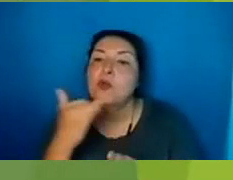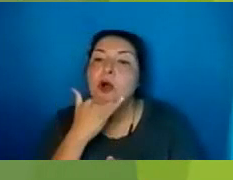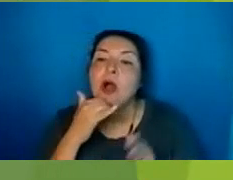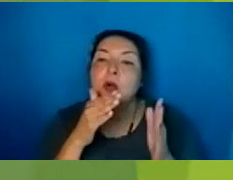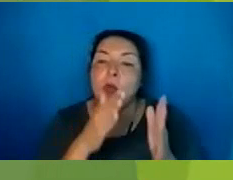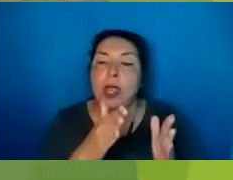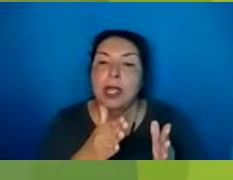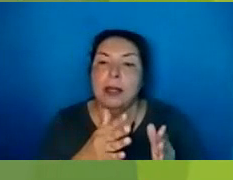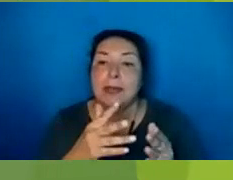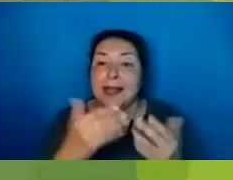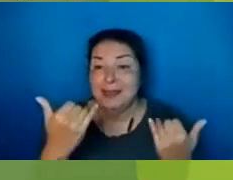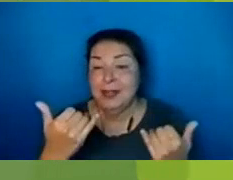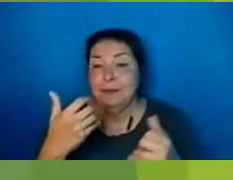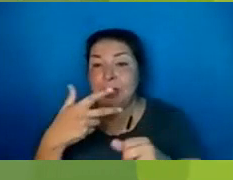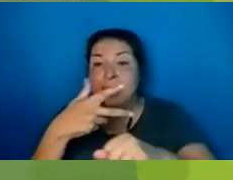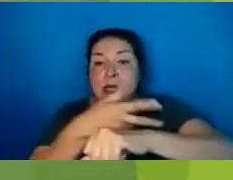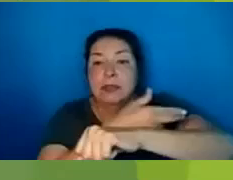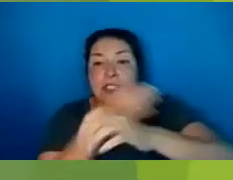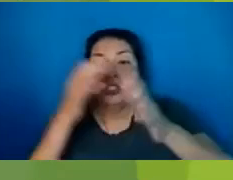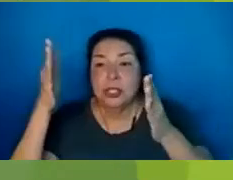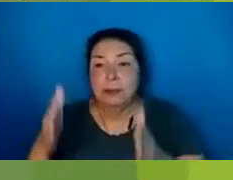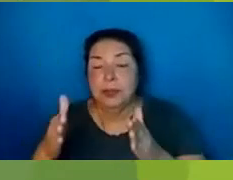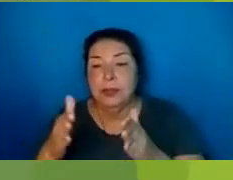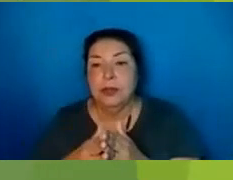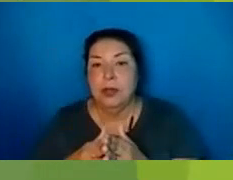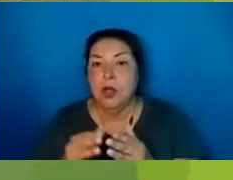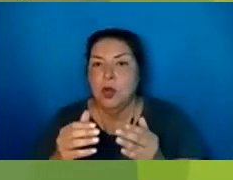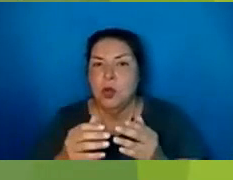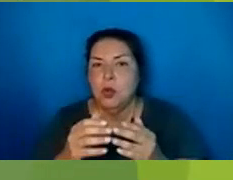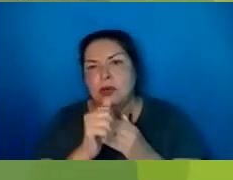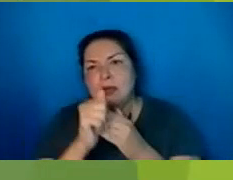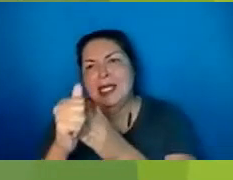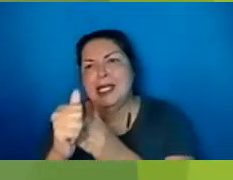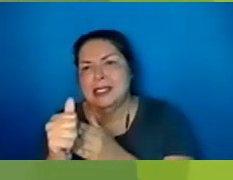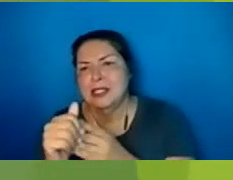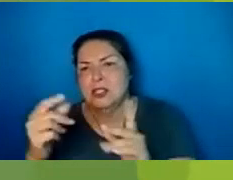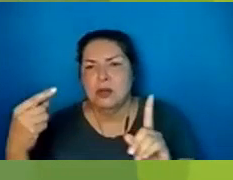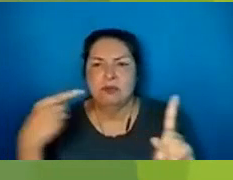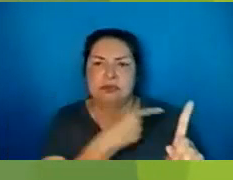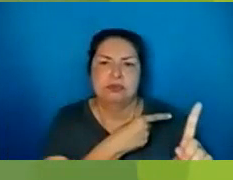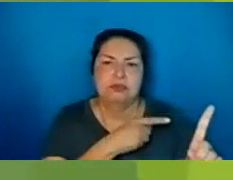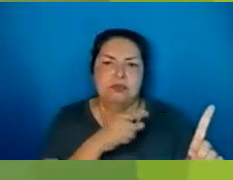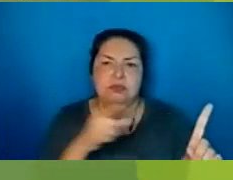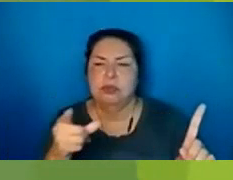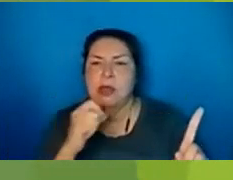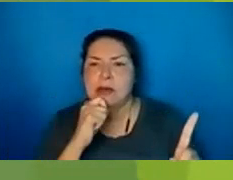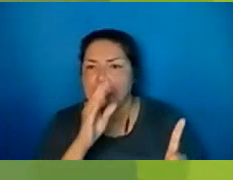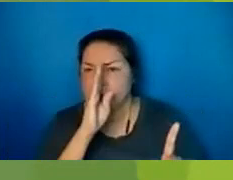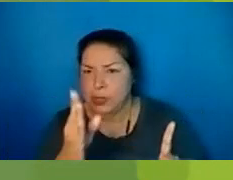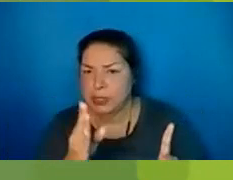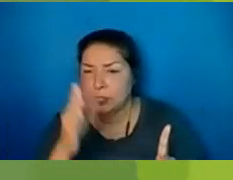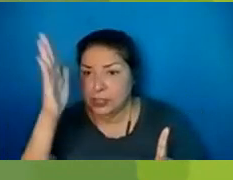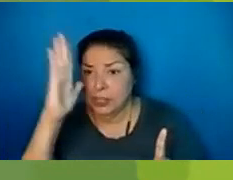his sheep astray is not going to be held kindly when God judges him, because